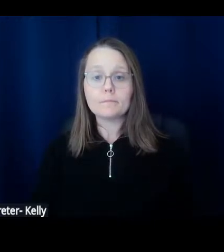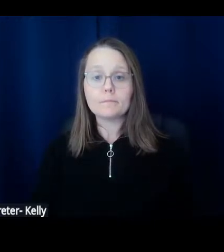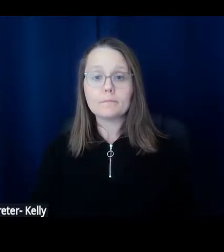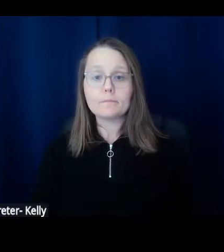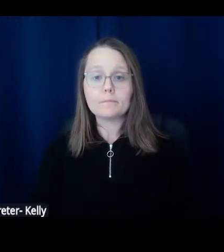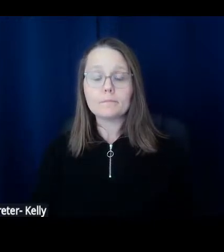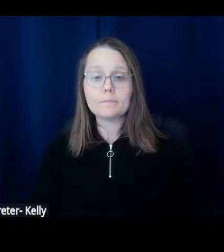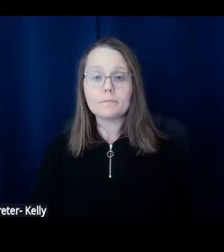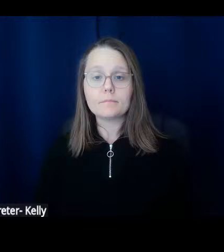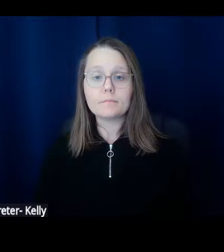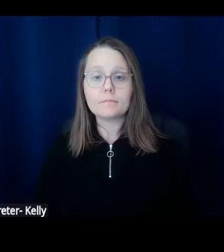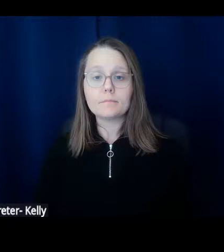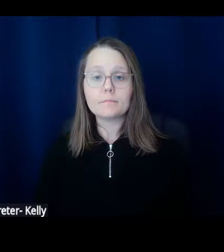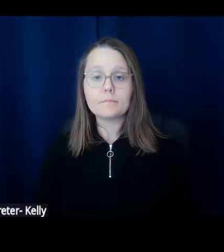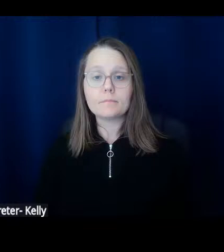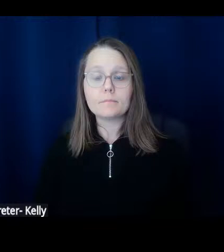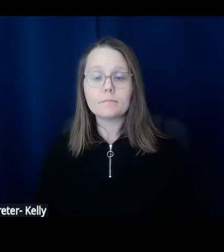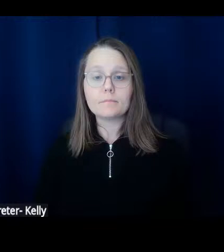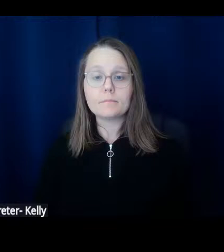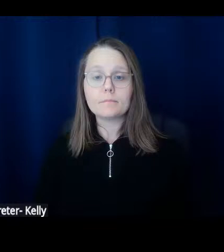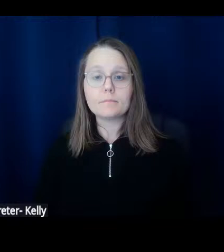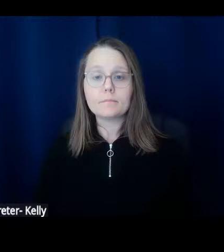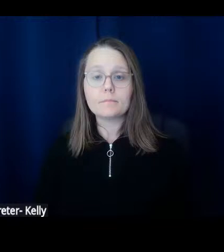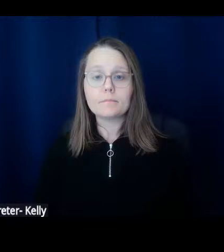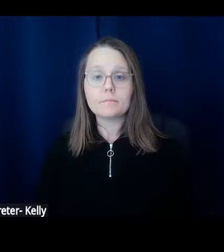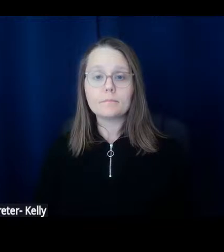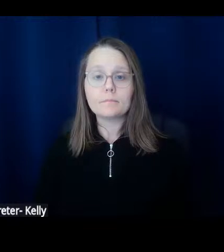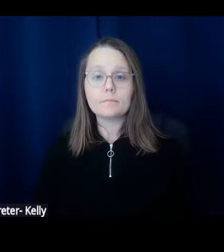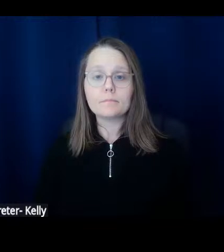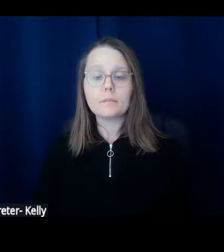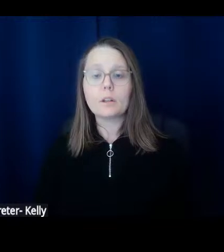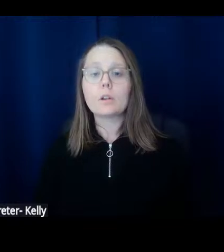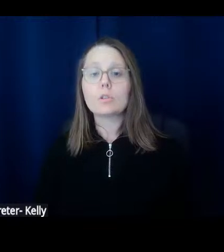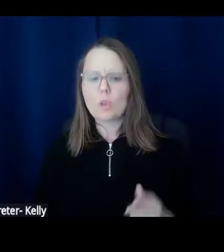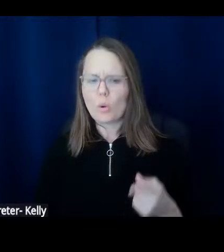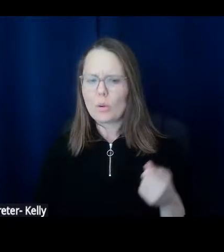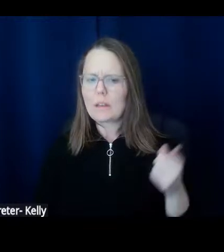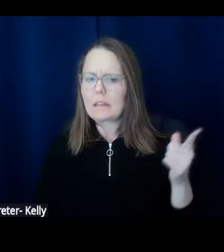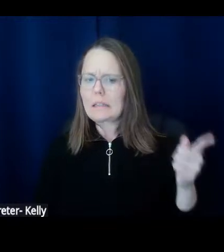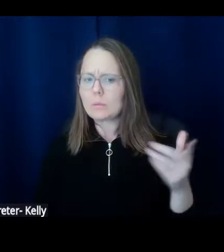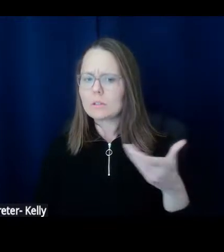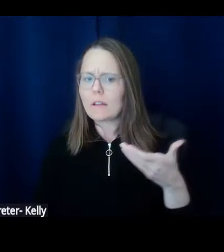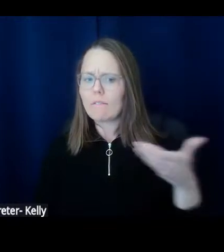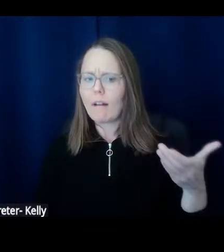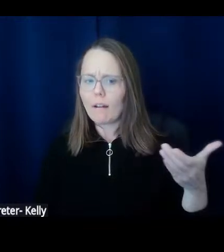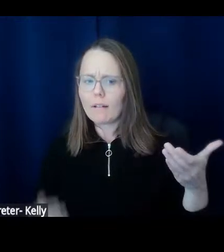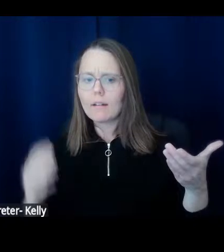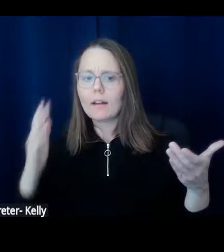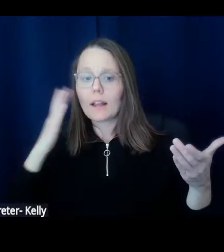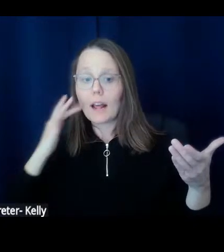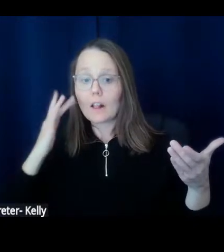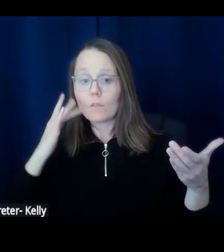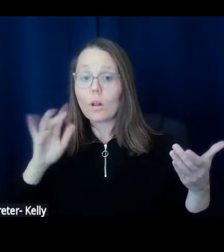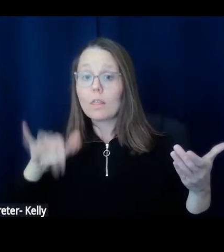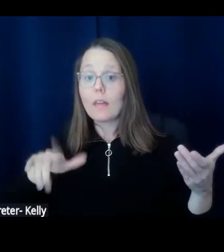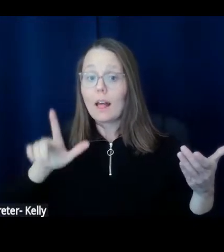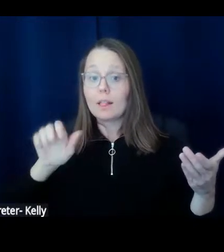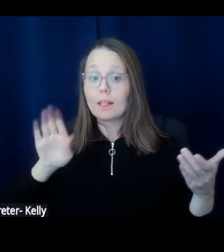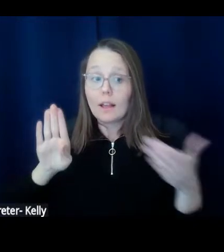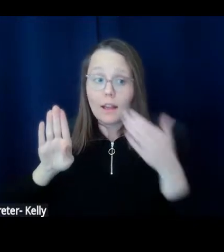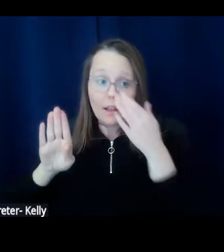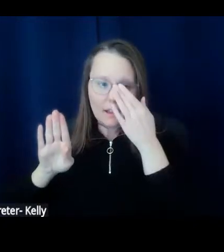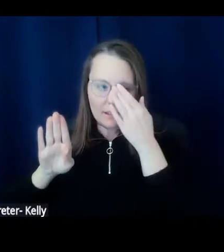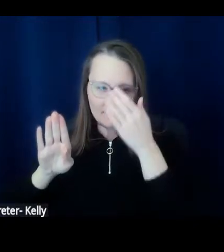Evgeny mentioned that he was invited to California, and the lab we worked with was very nice. They took us, they have